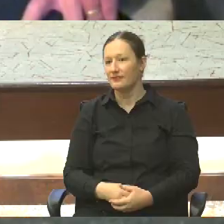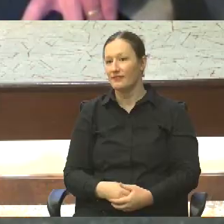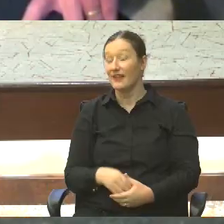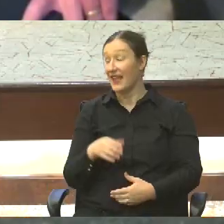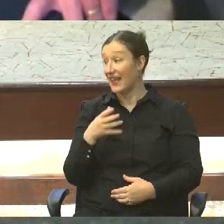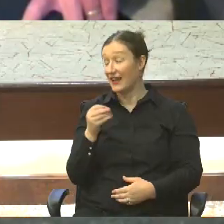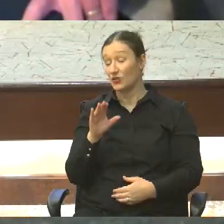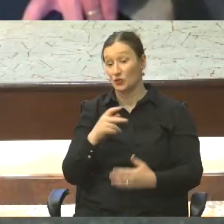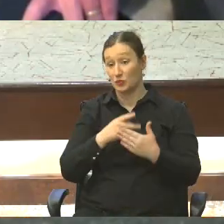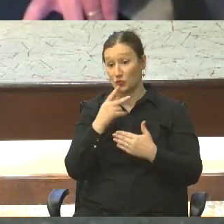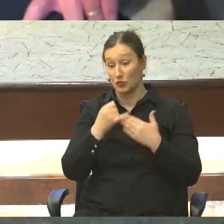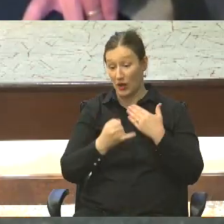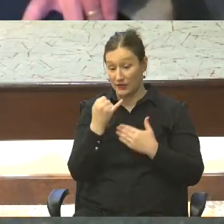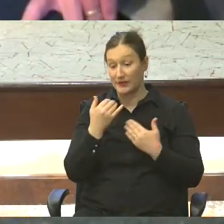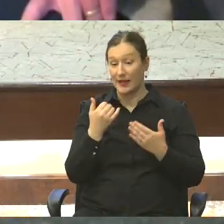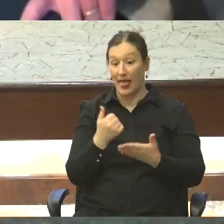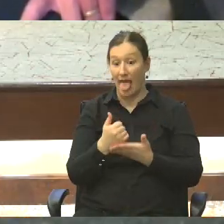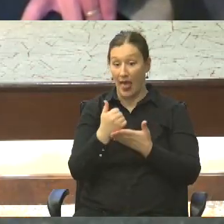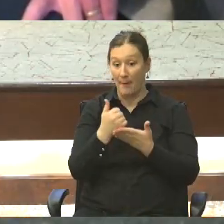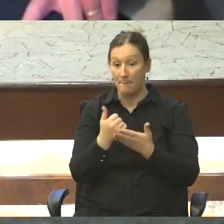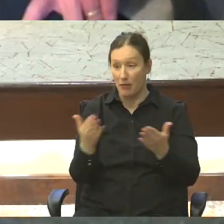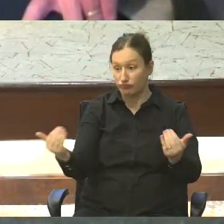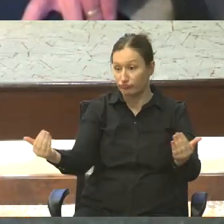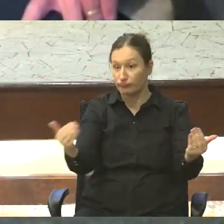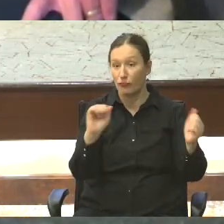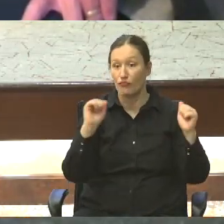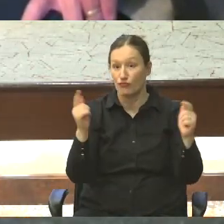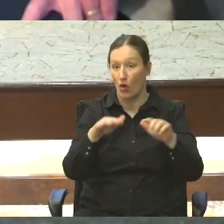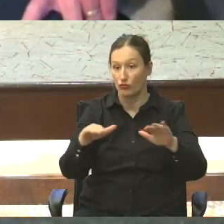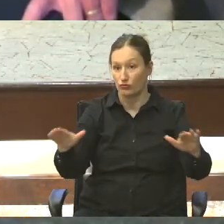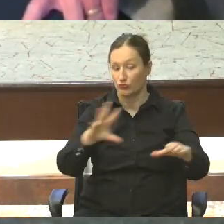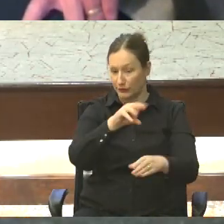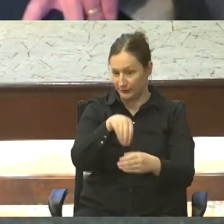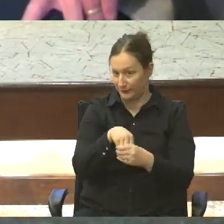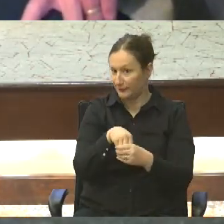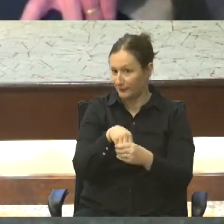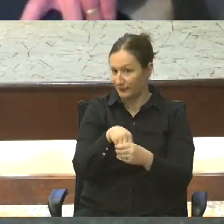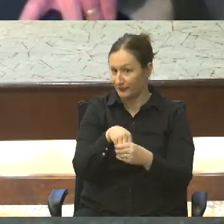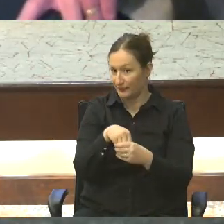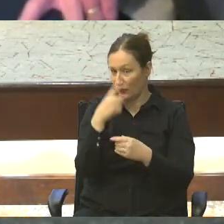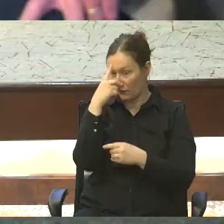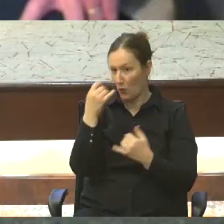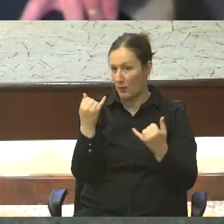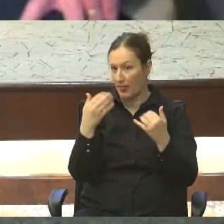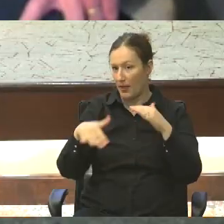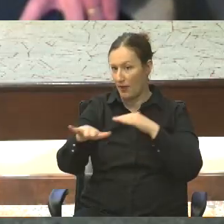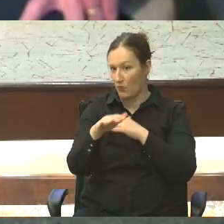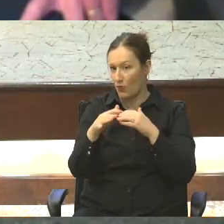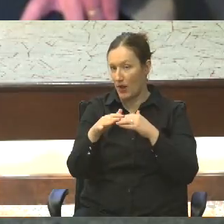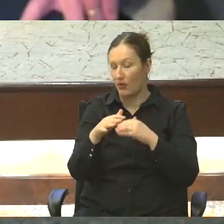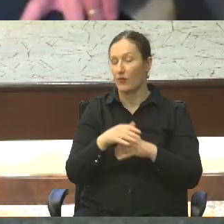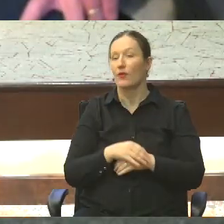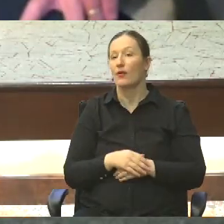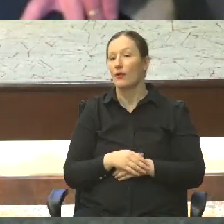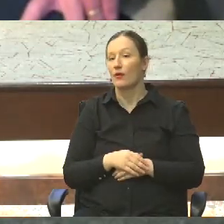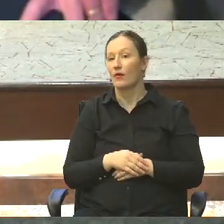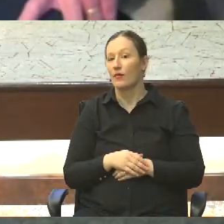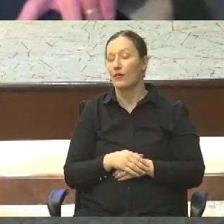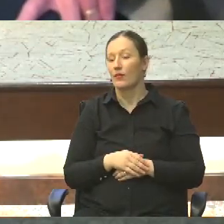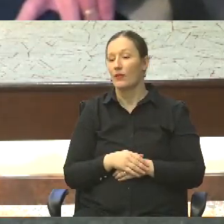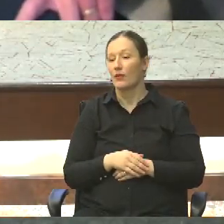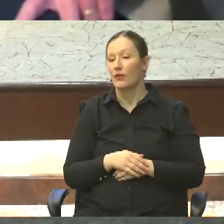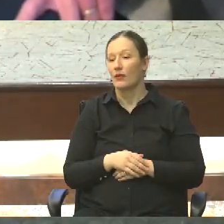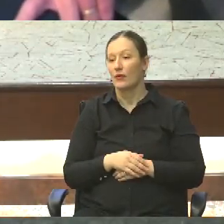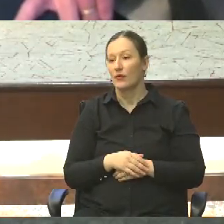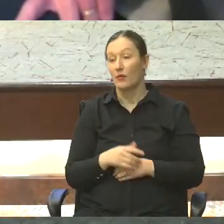projects in this playground area, because as I'm told, that is really needed in